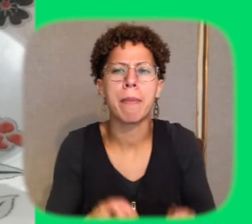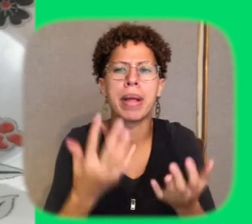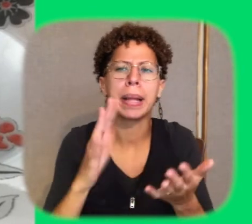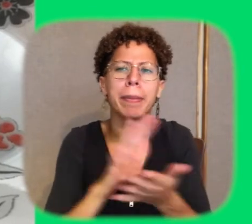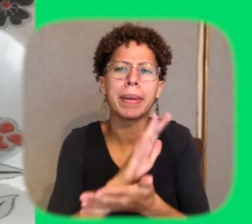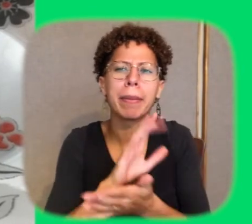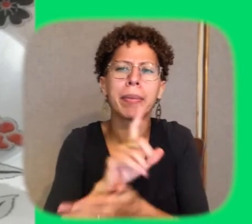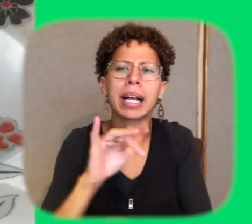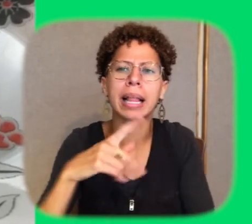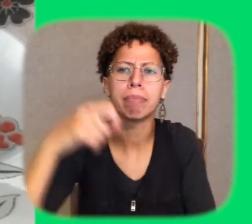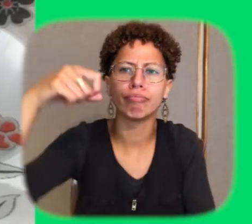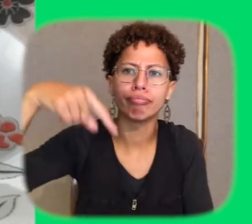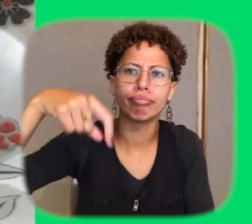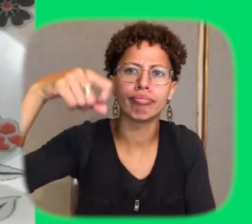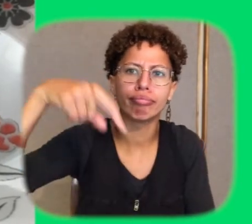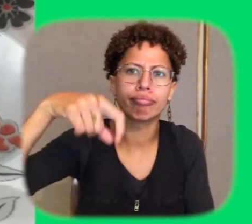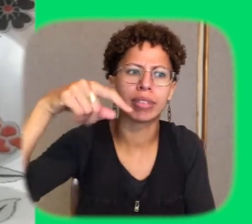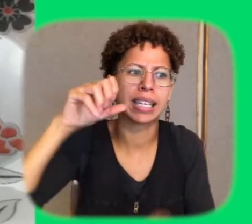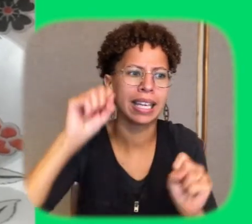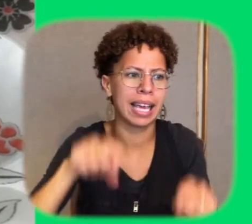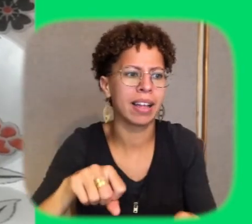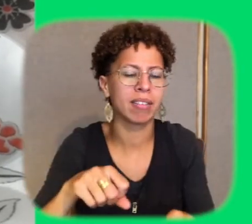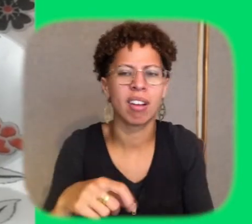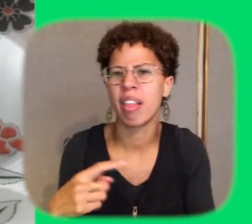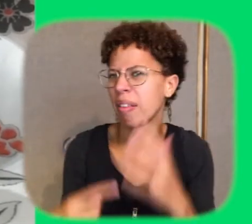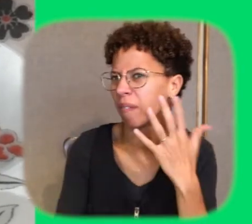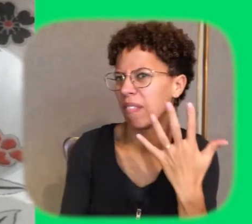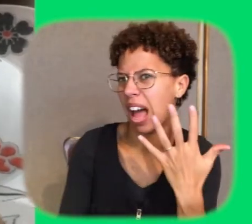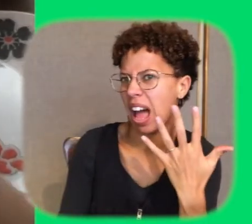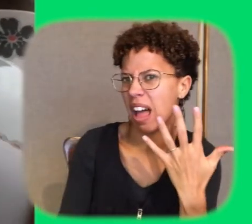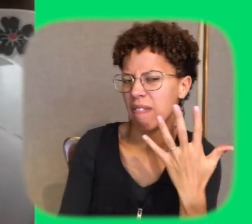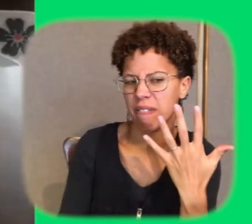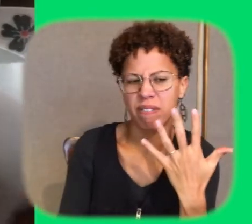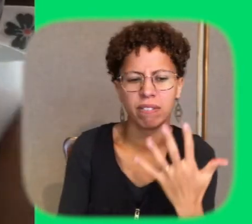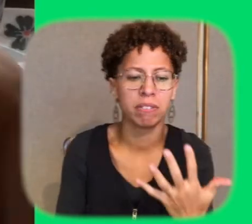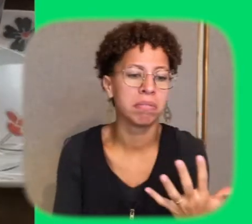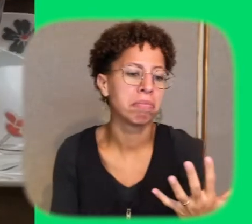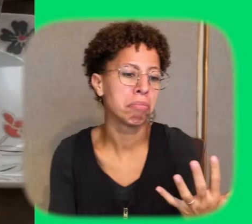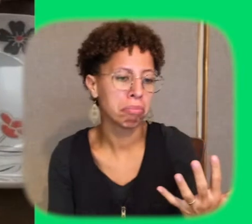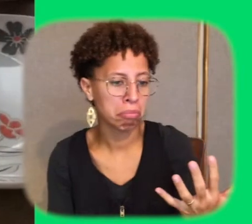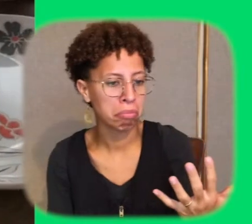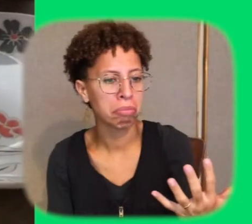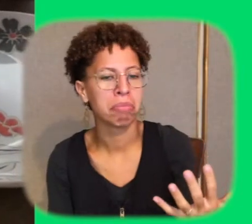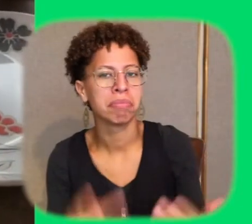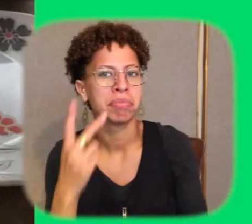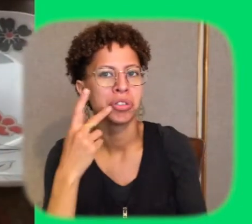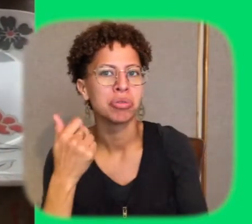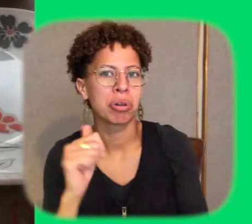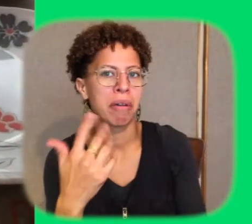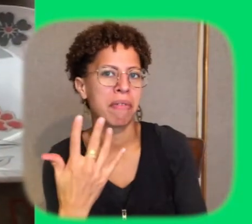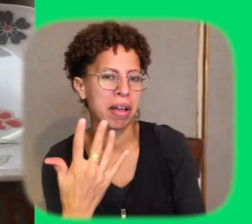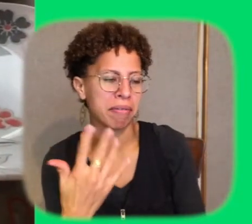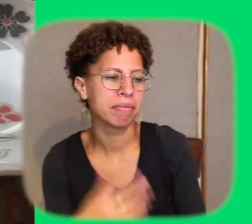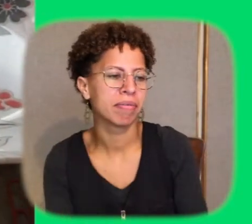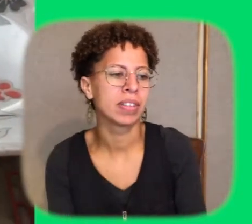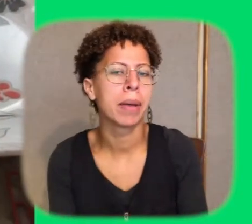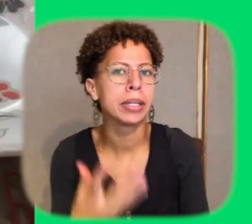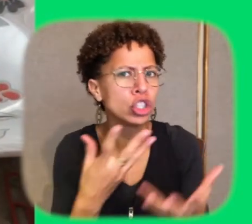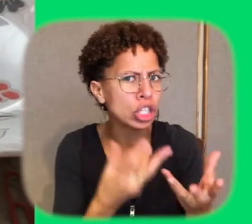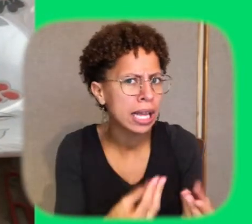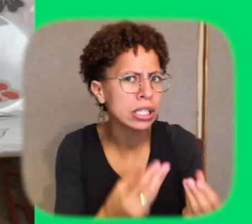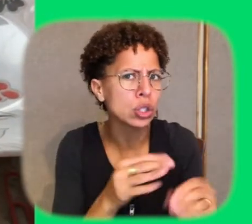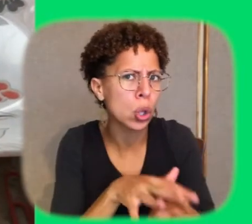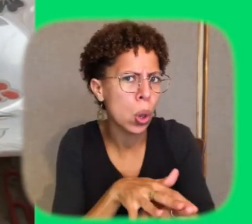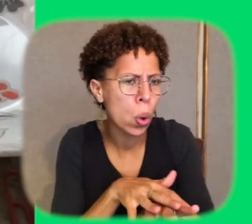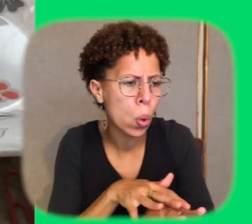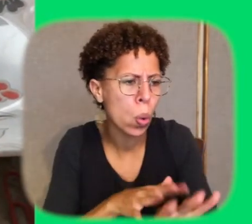Like around five. You think five? Yeah. Okay, let's try five. You have to be gentle. Take it slow. Just four.